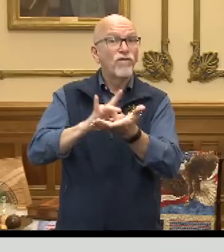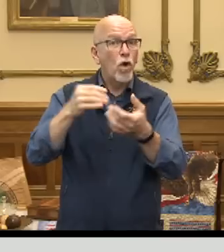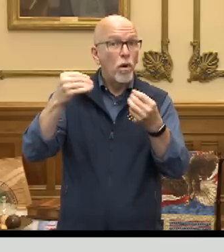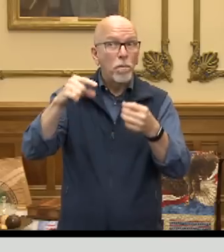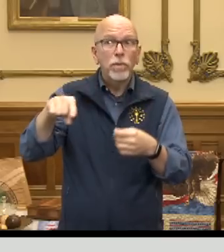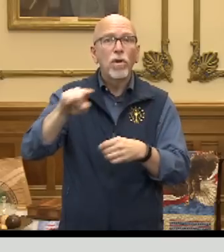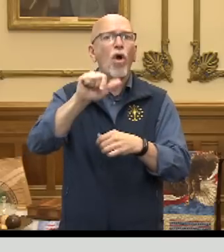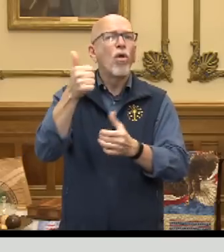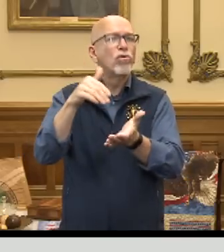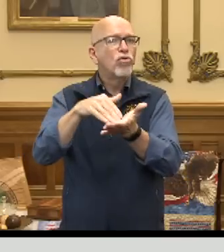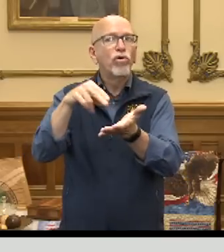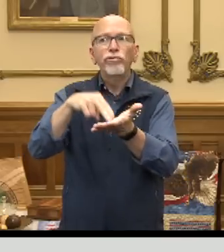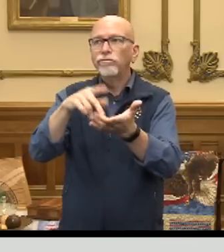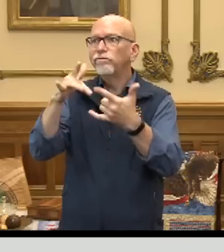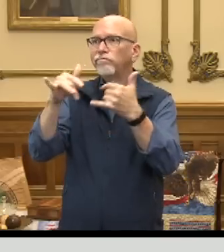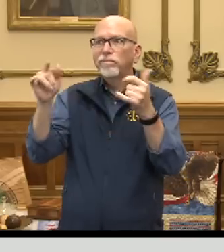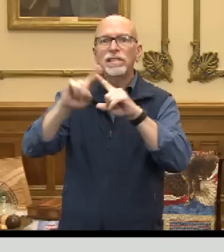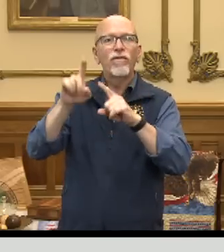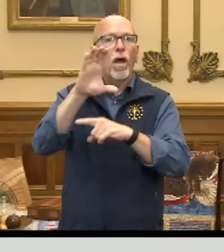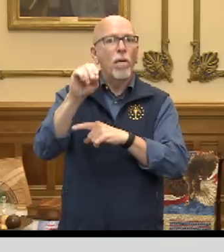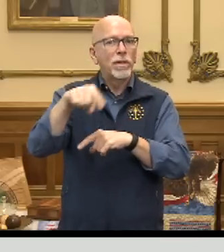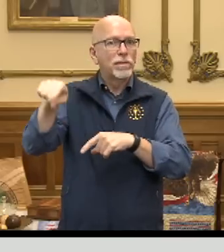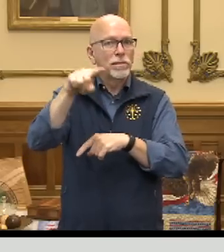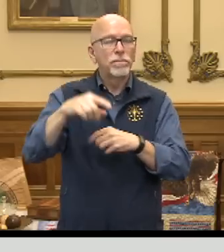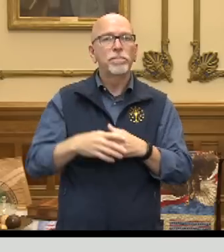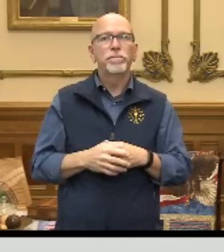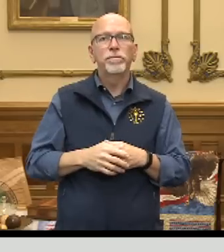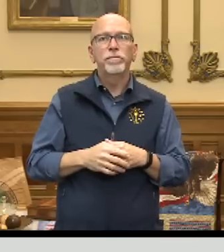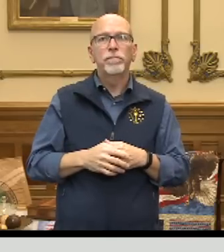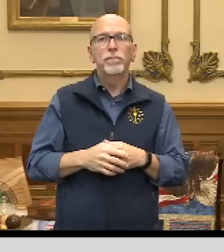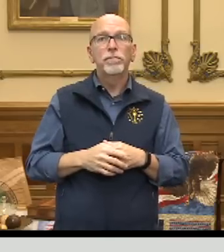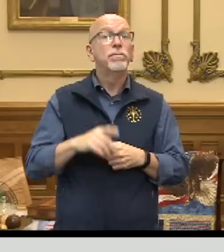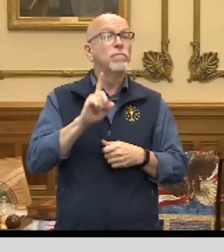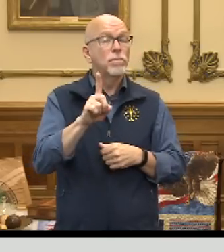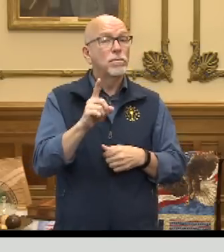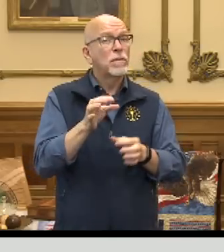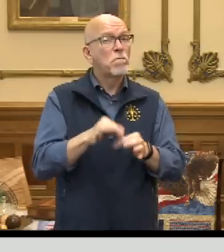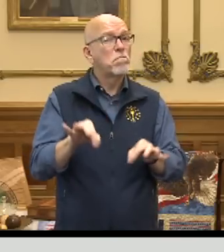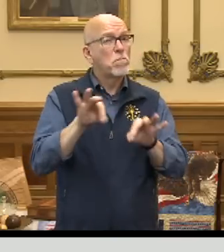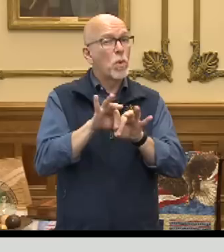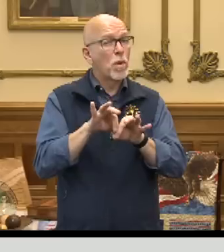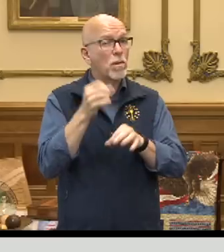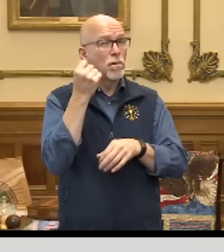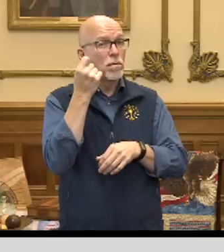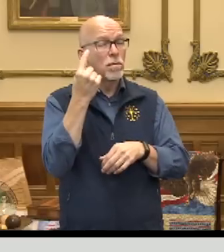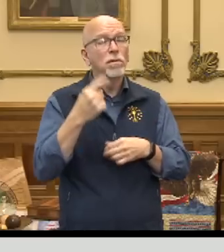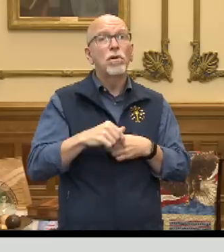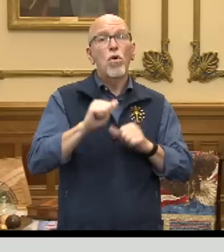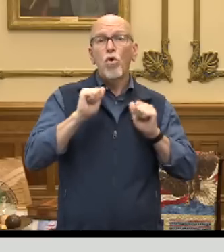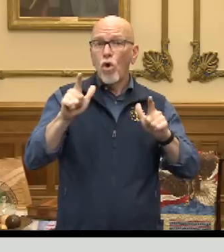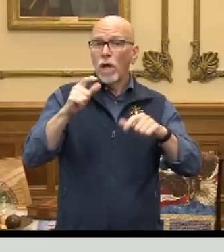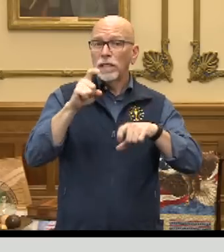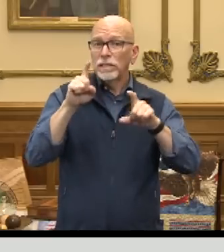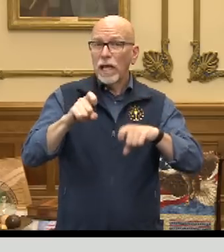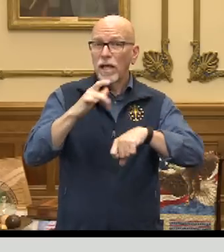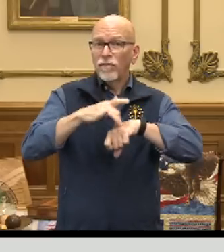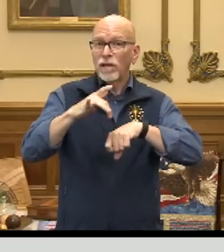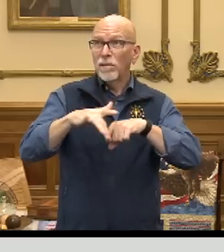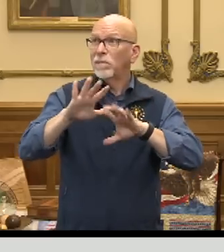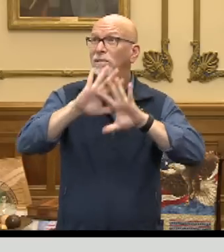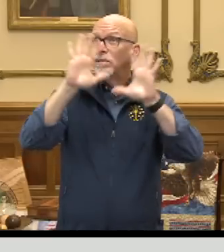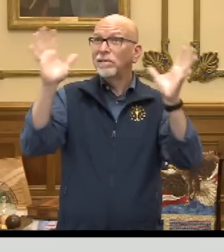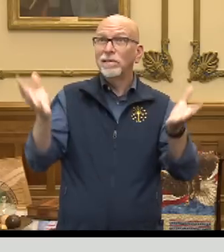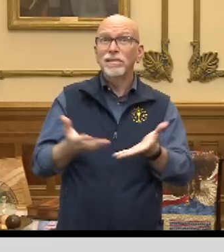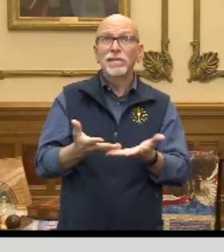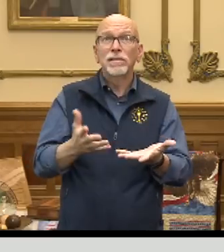other healthcare providers and private companies. However, there's an important caveat. All the testing availability in the world doesn't